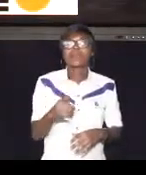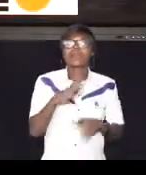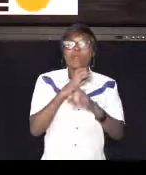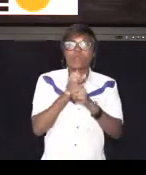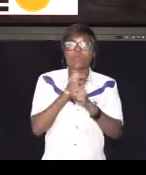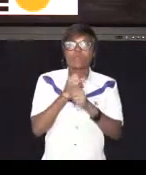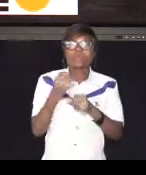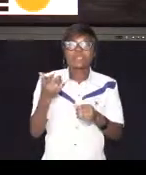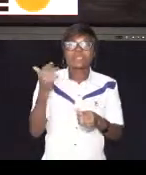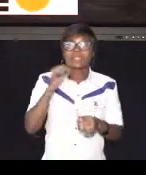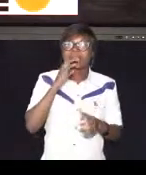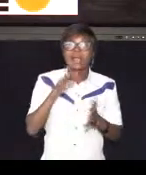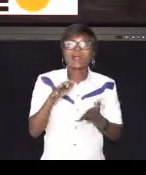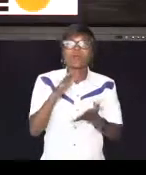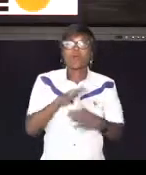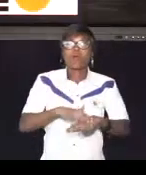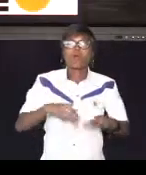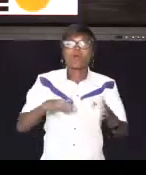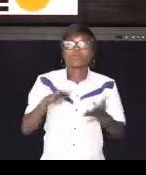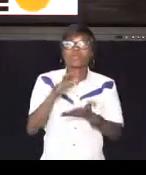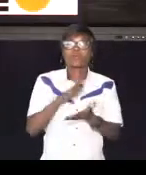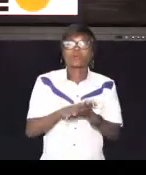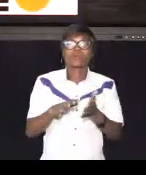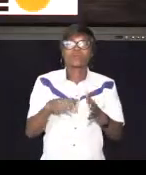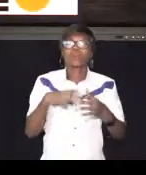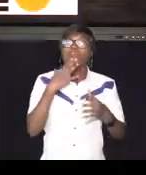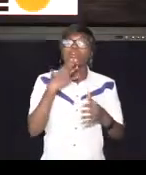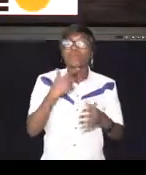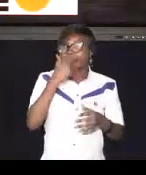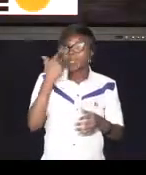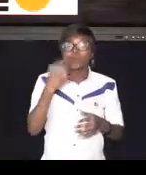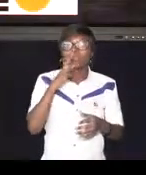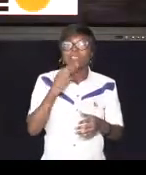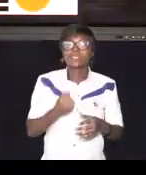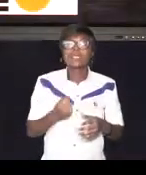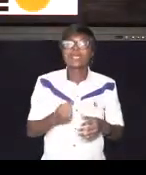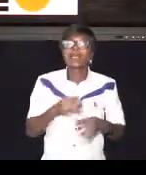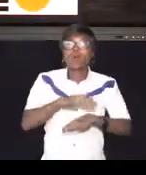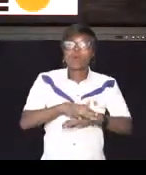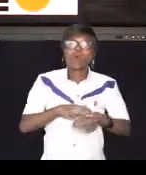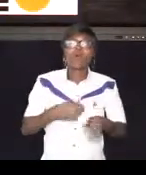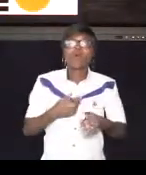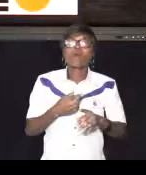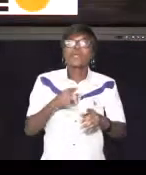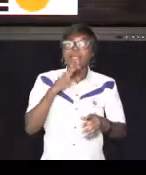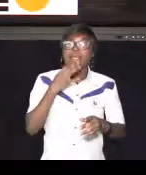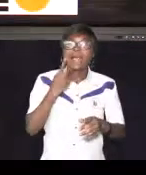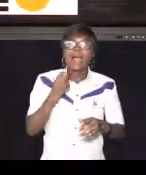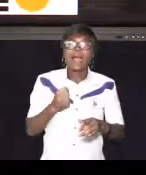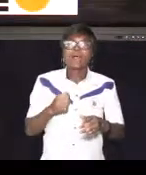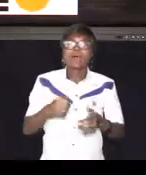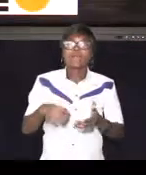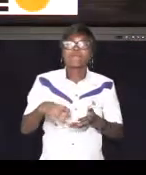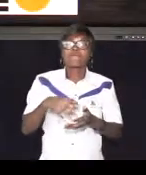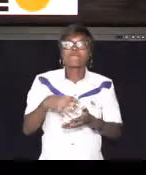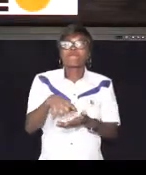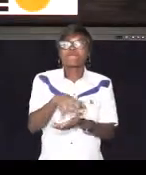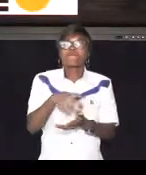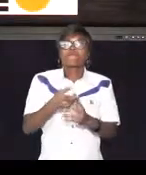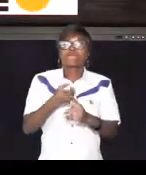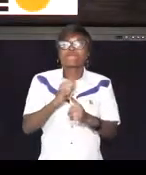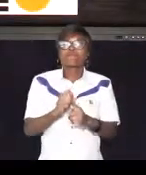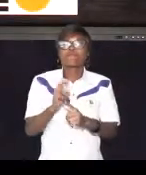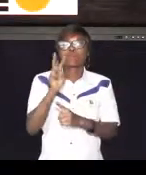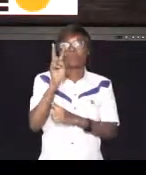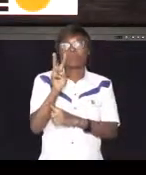secondary colors? They are secondary color because they are formed from the mixture of two primary colors.